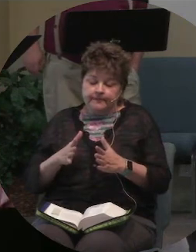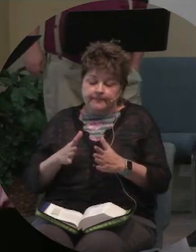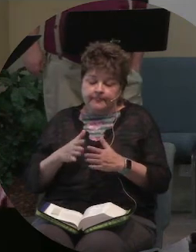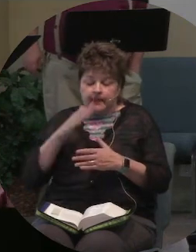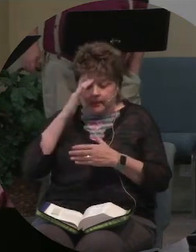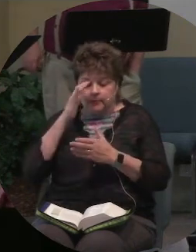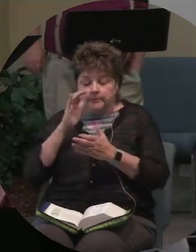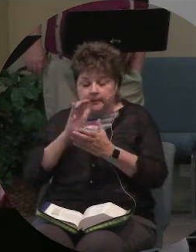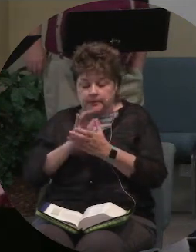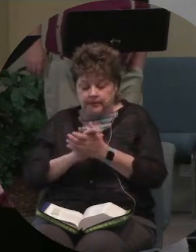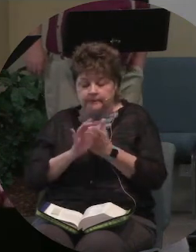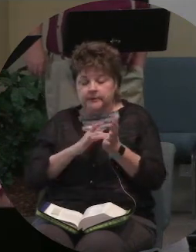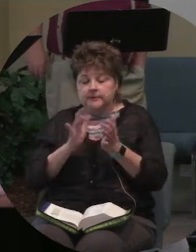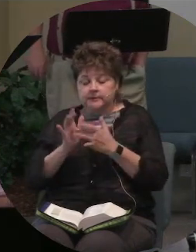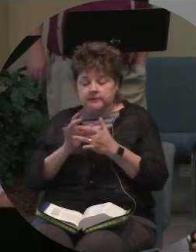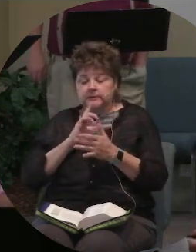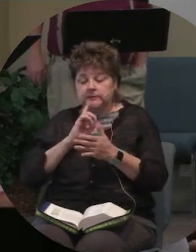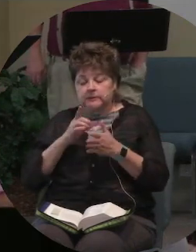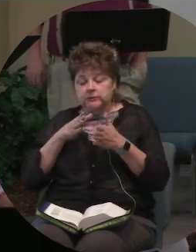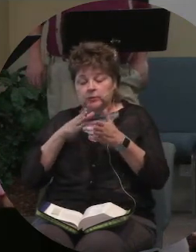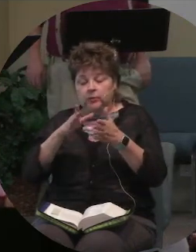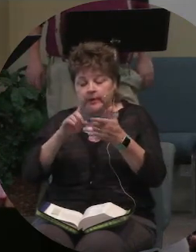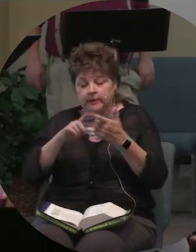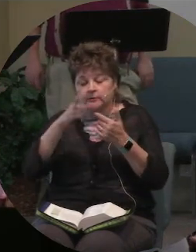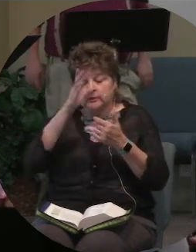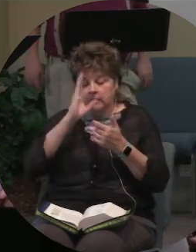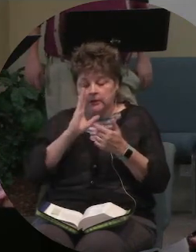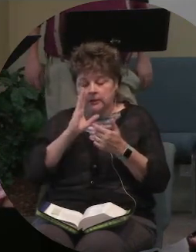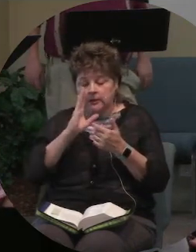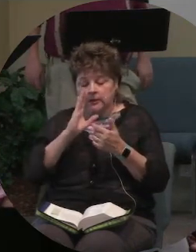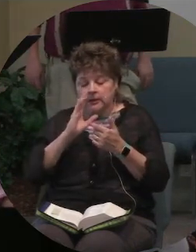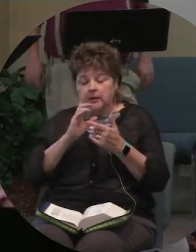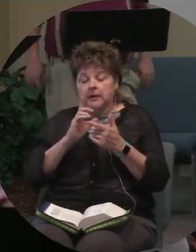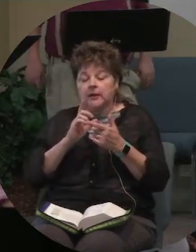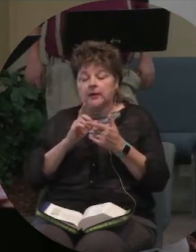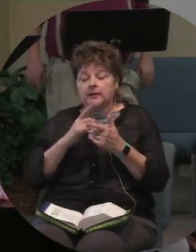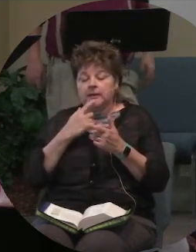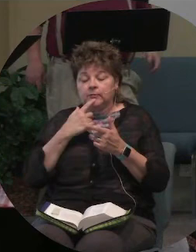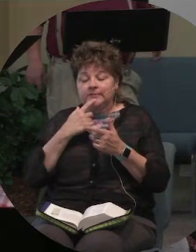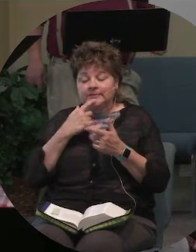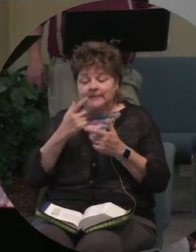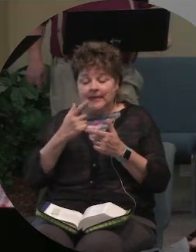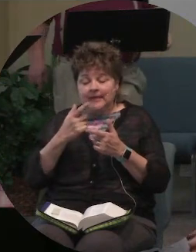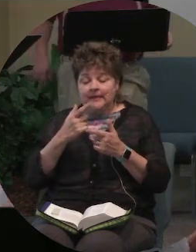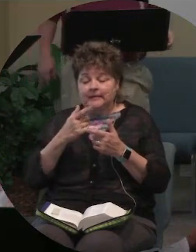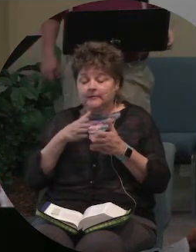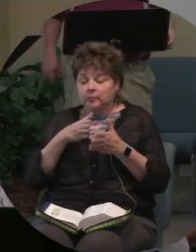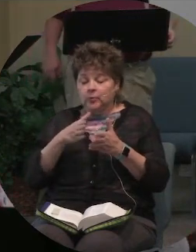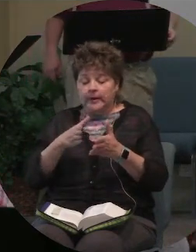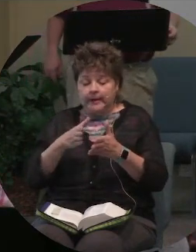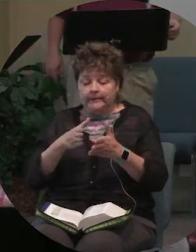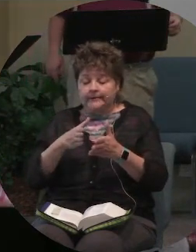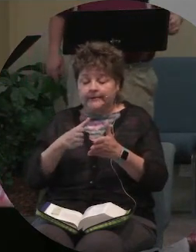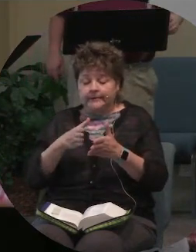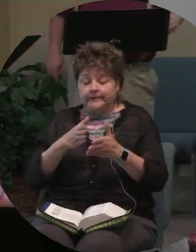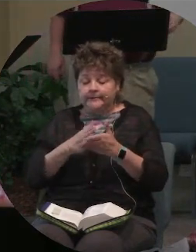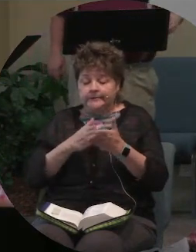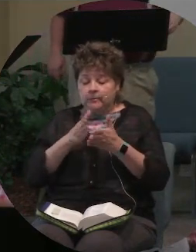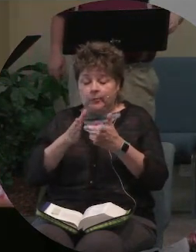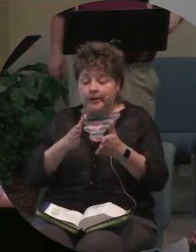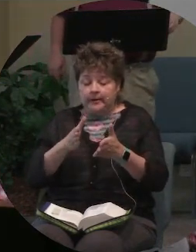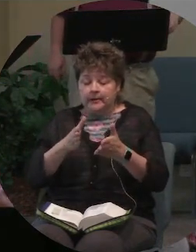that they would believe that Jesus is the way to God, and that they would say in some way, shape, or form,